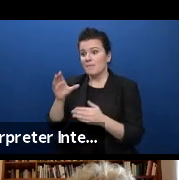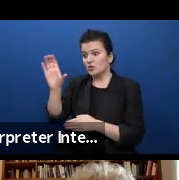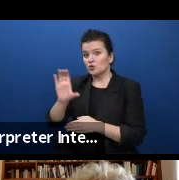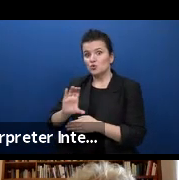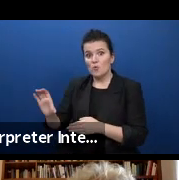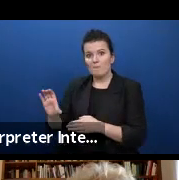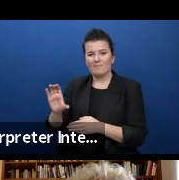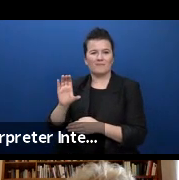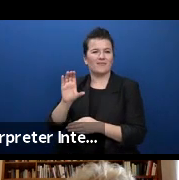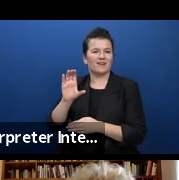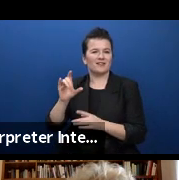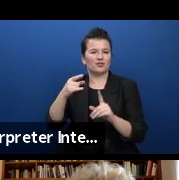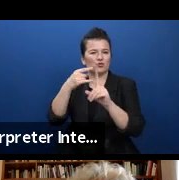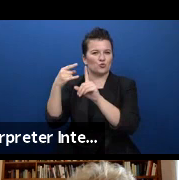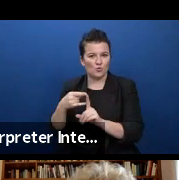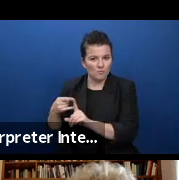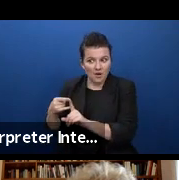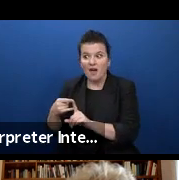yes, right?